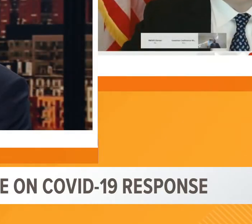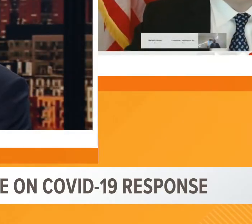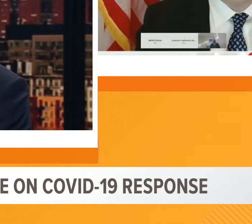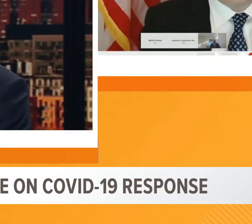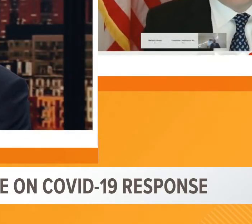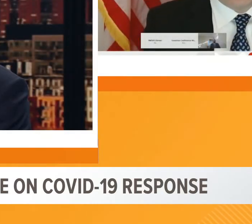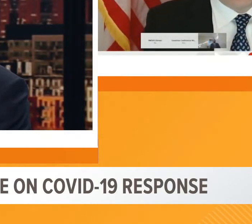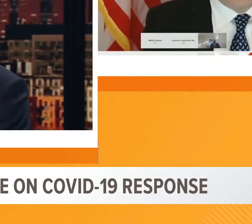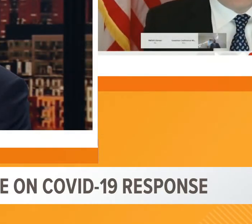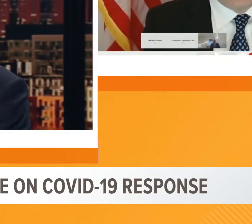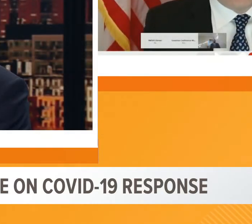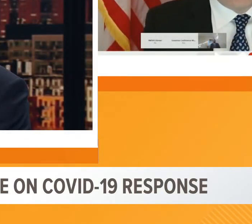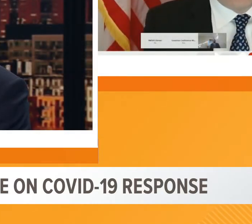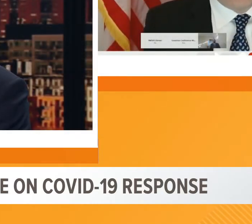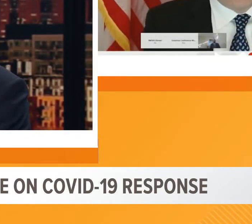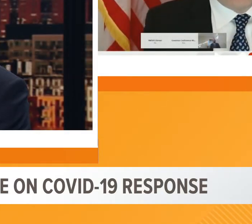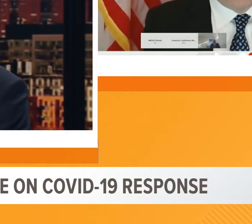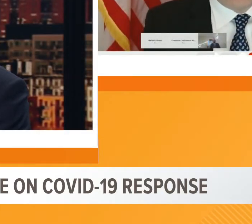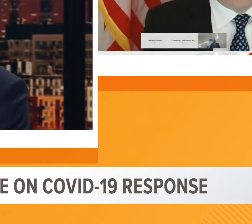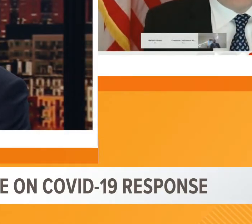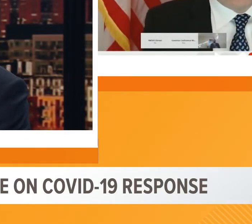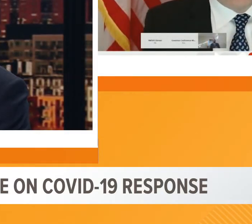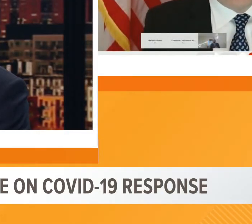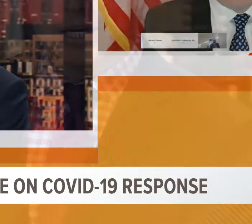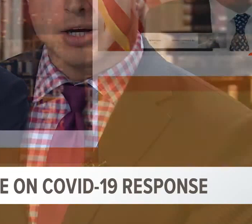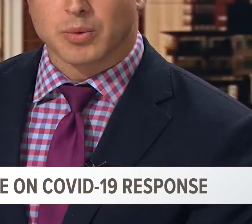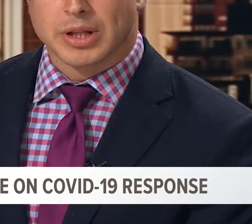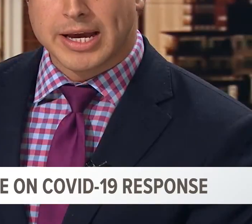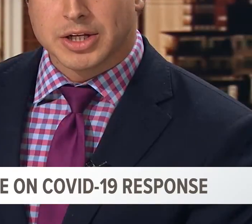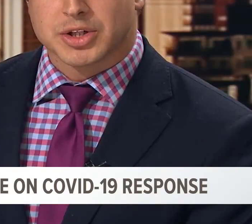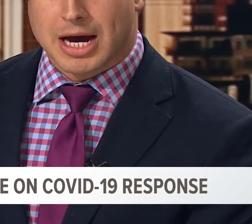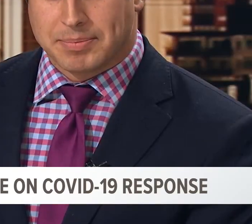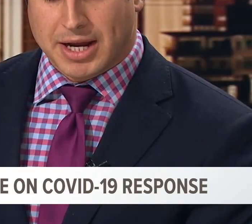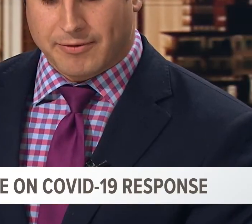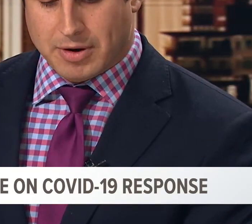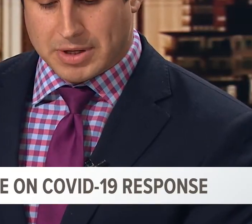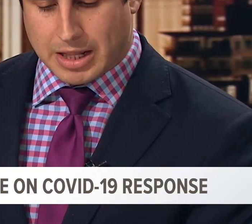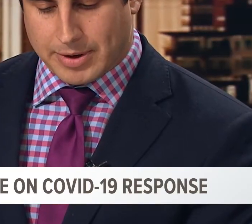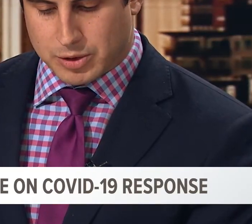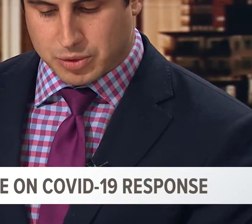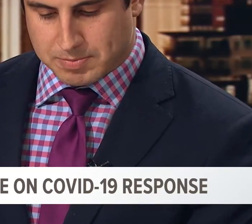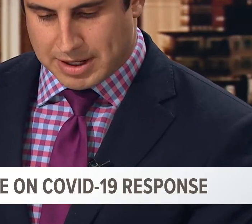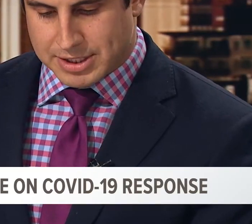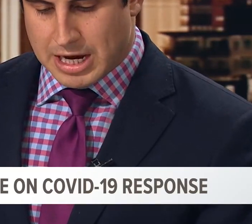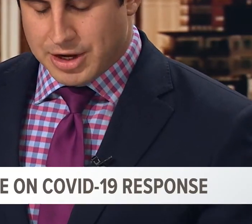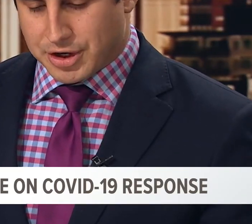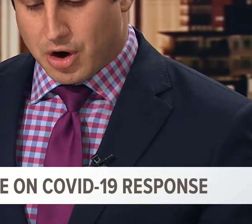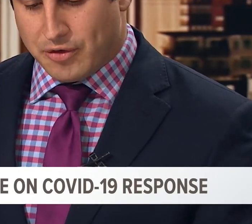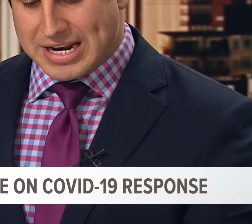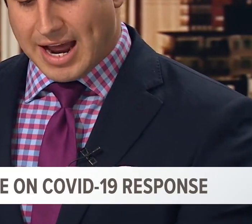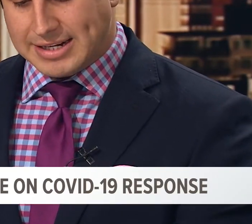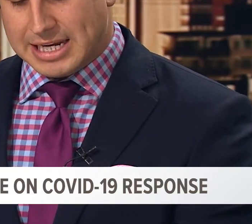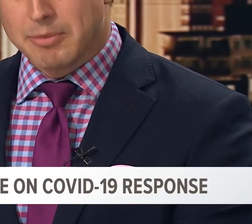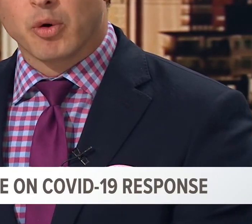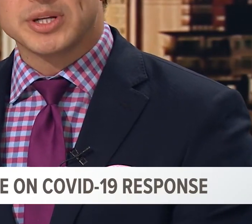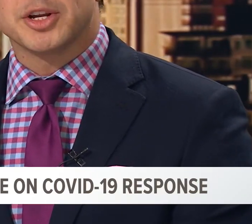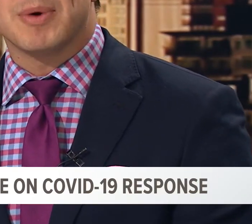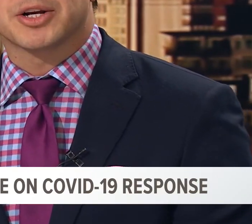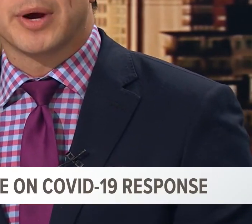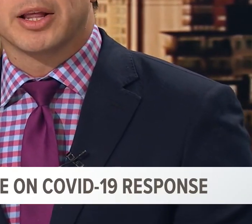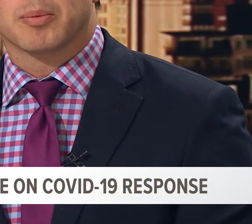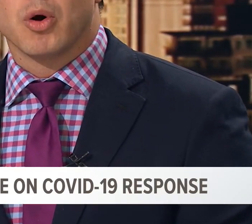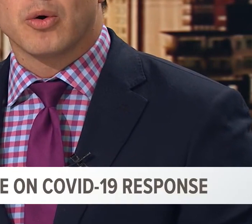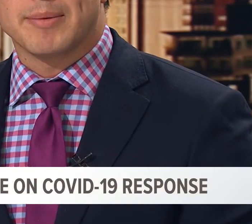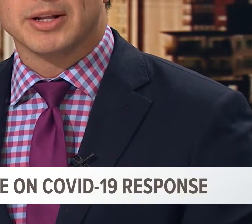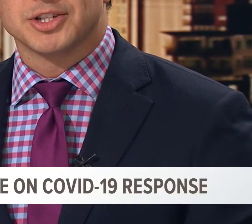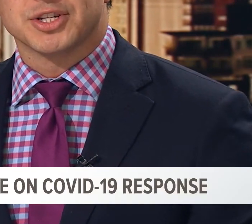All righty, for the past half hour, you have been listening to the latest update from Colorado's response to COVID-19. Before we send you